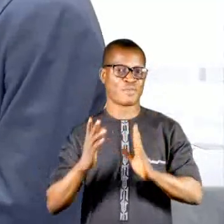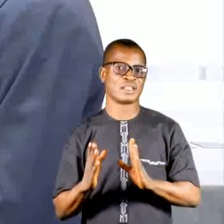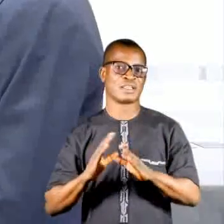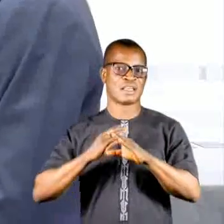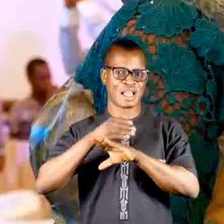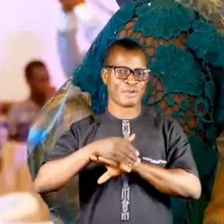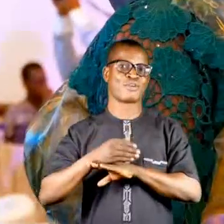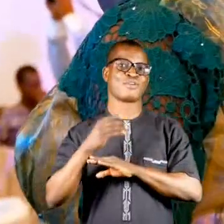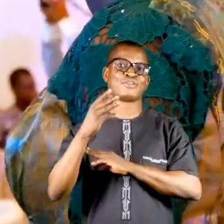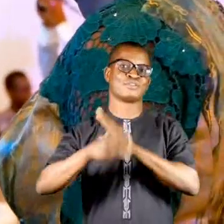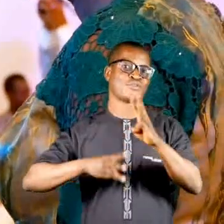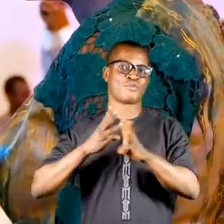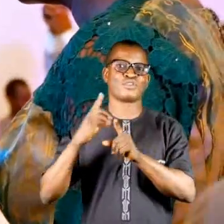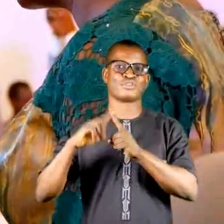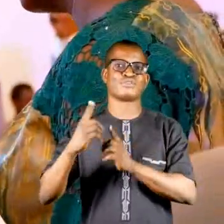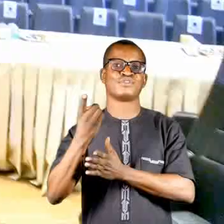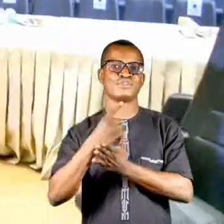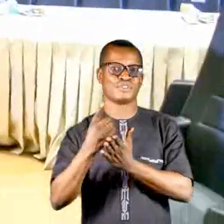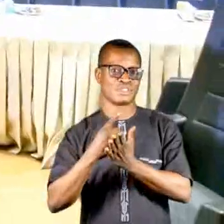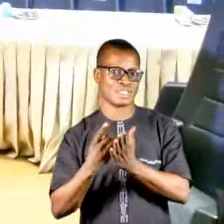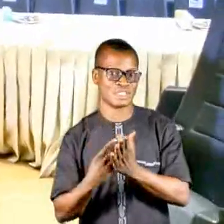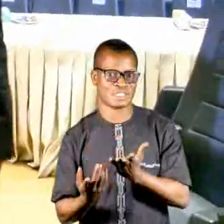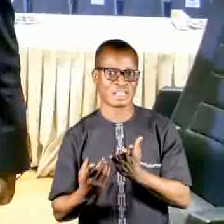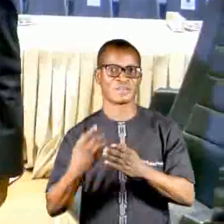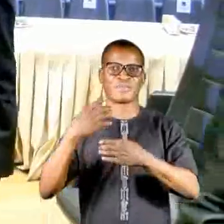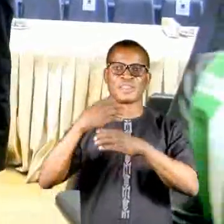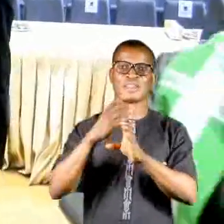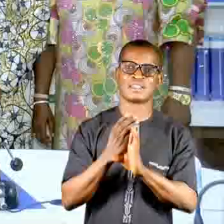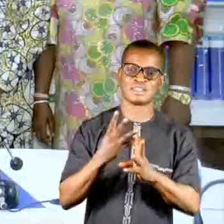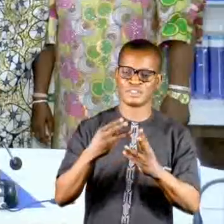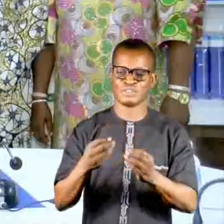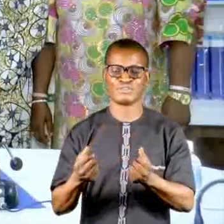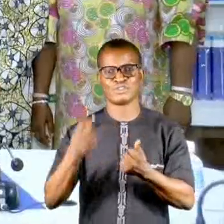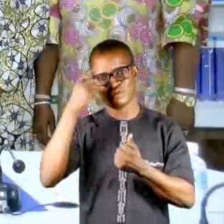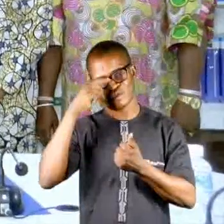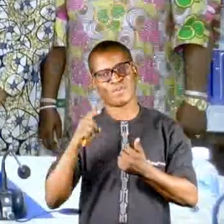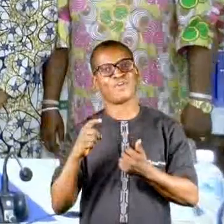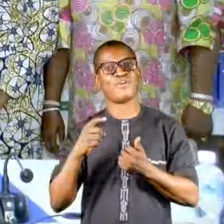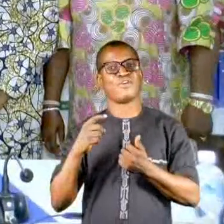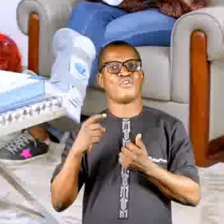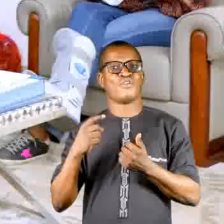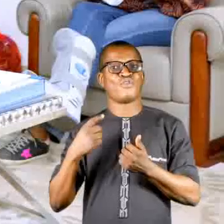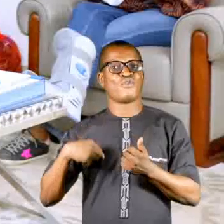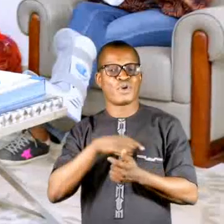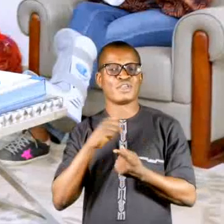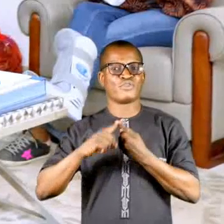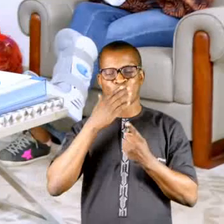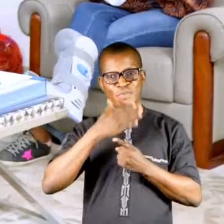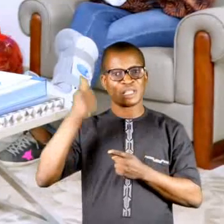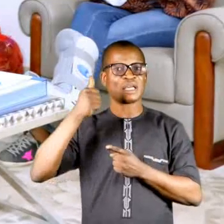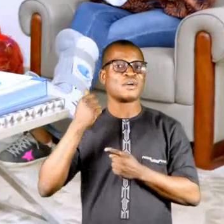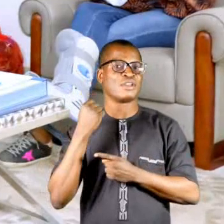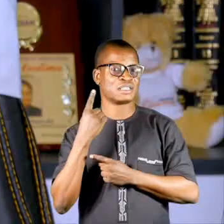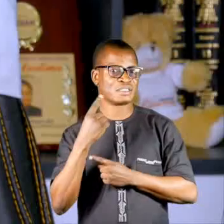partners across the globe to design creative solutions for ways to better